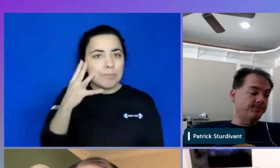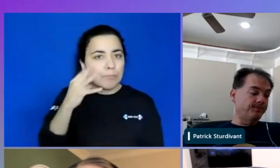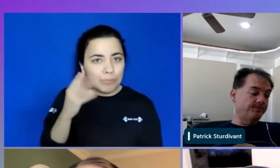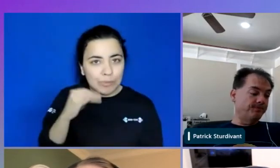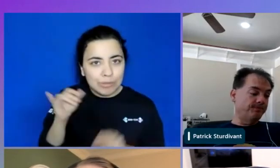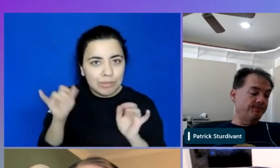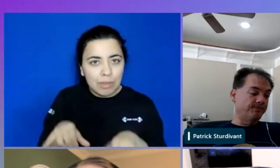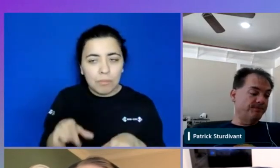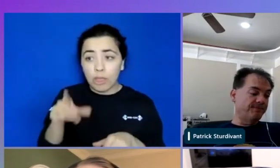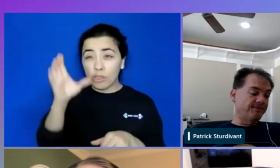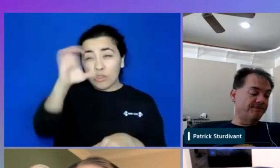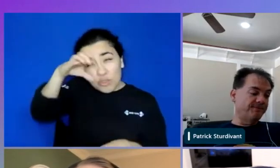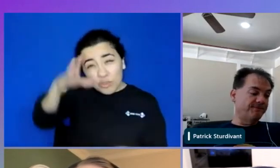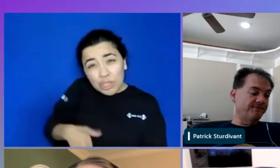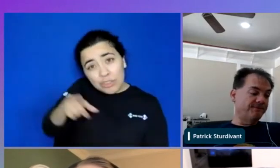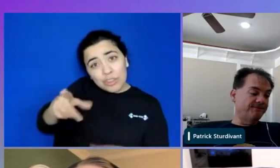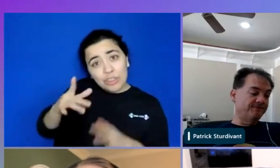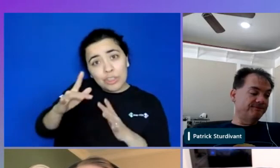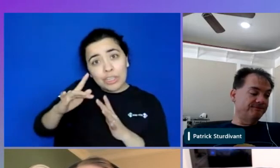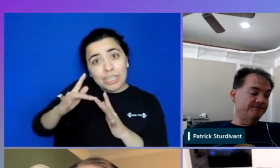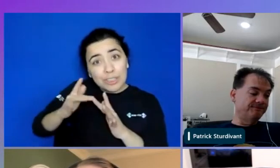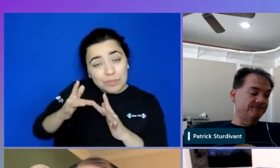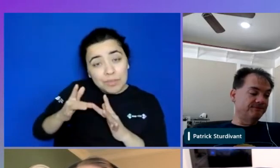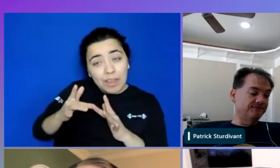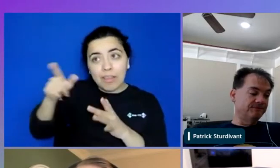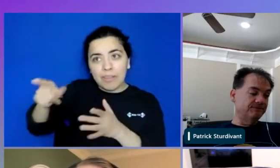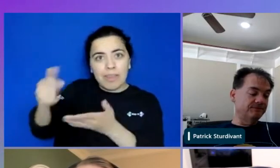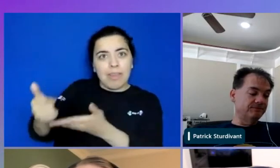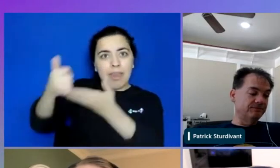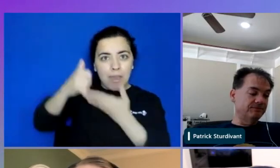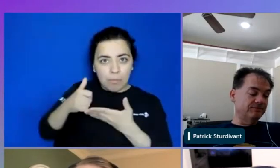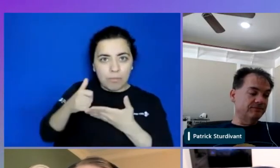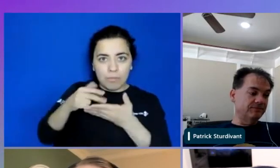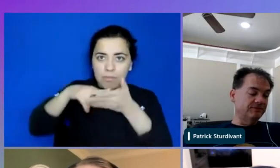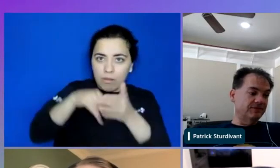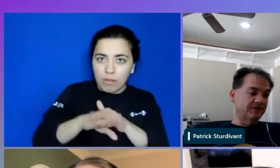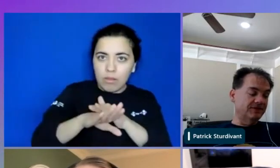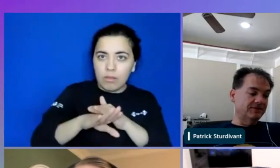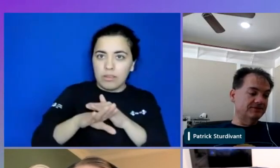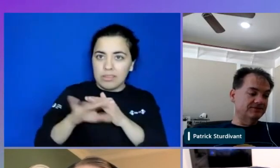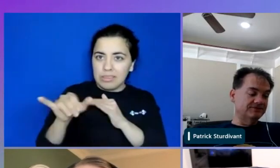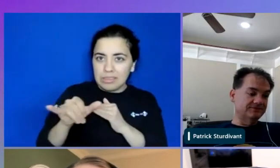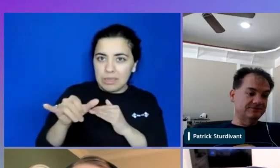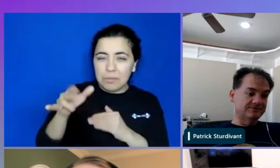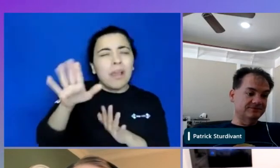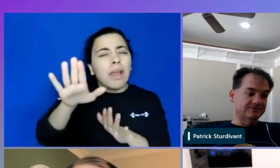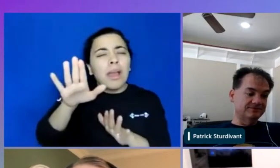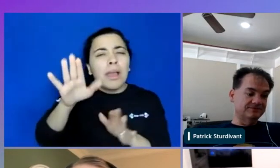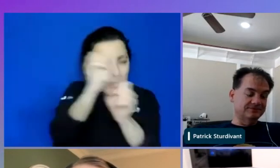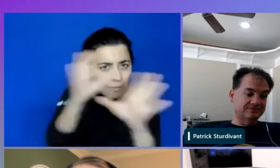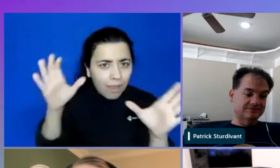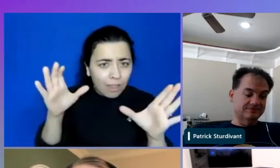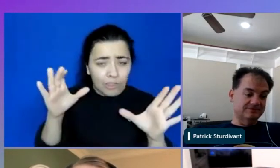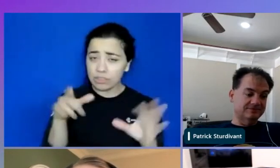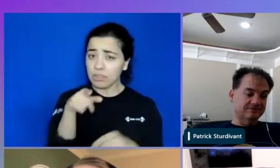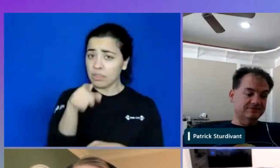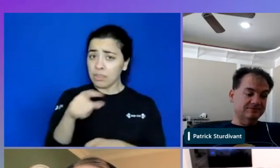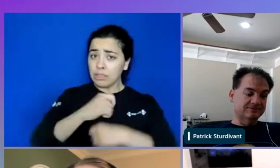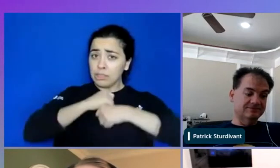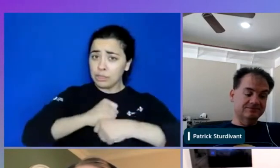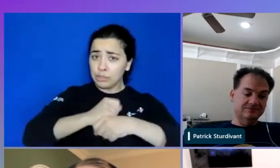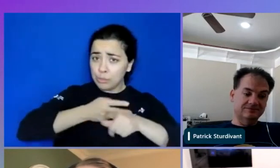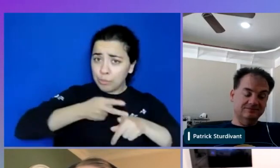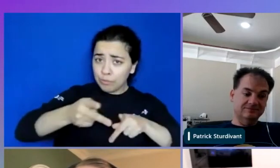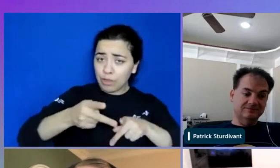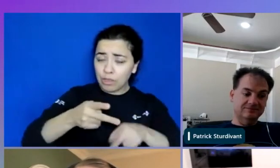on the internet helps them. And think about that for a second. As a security professional,